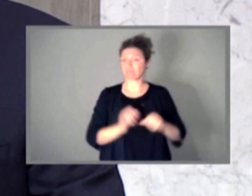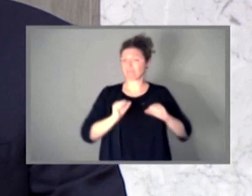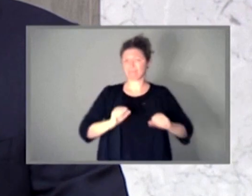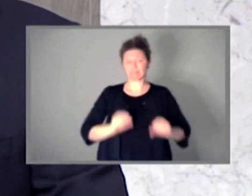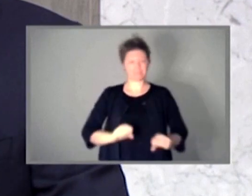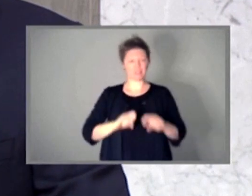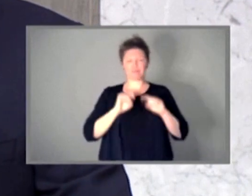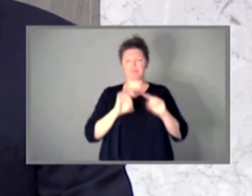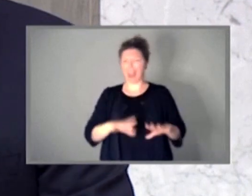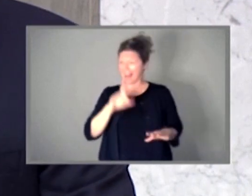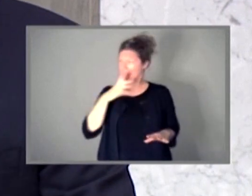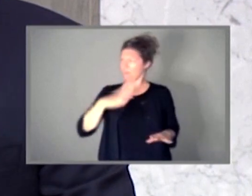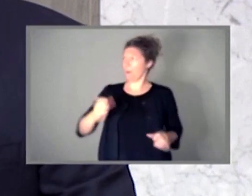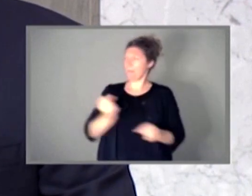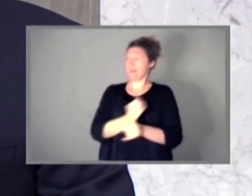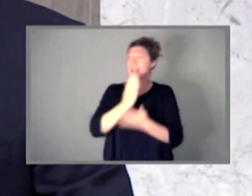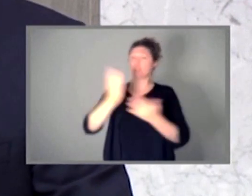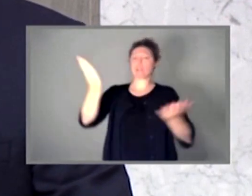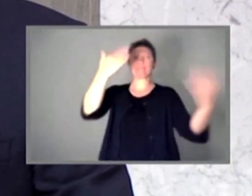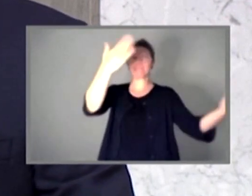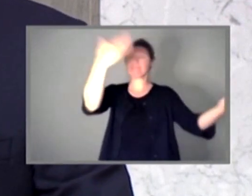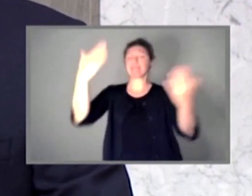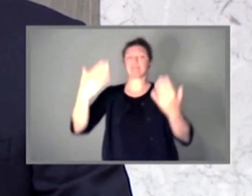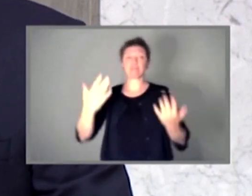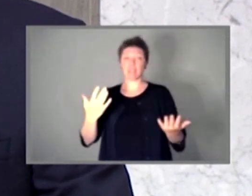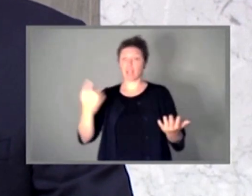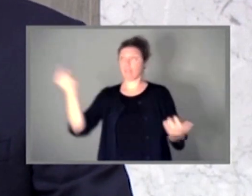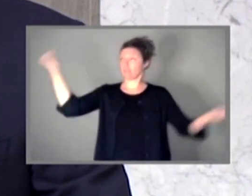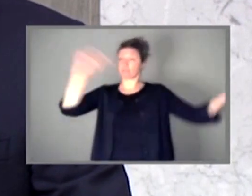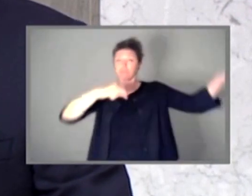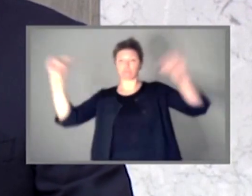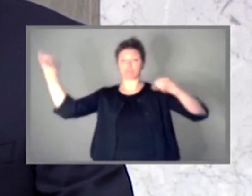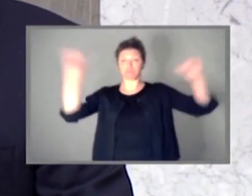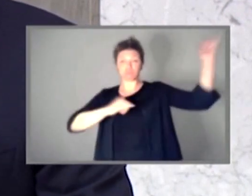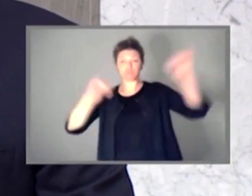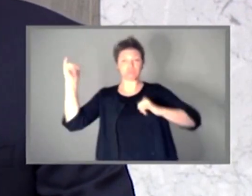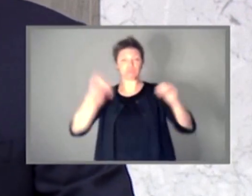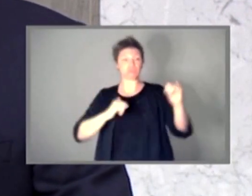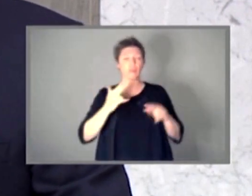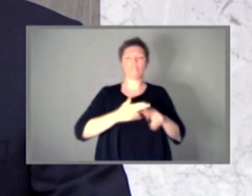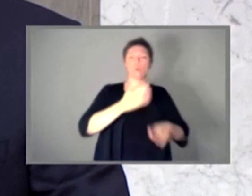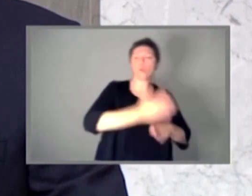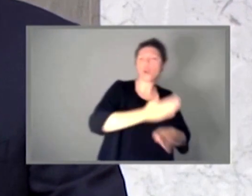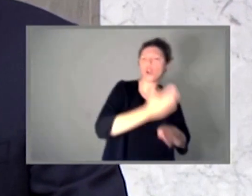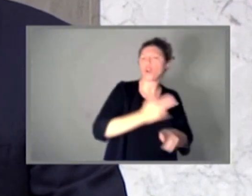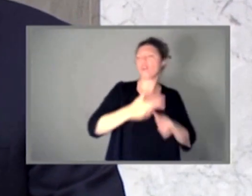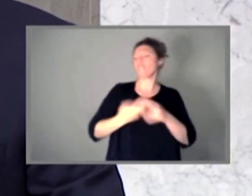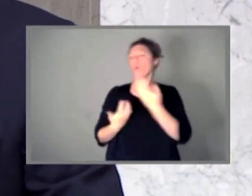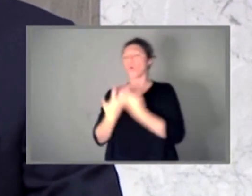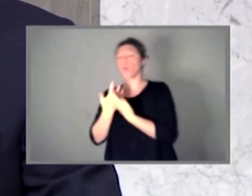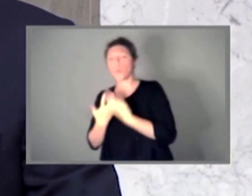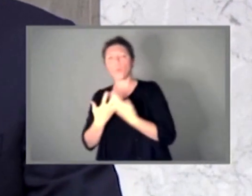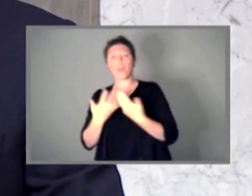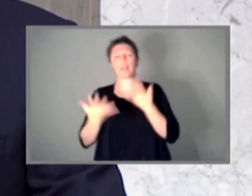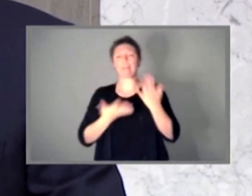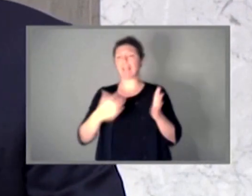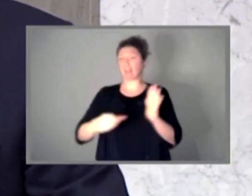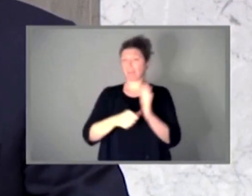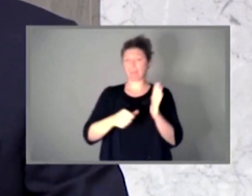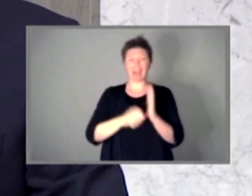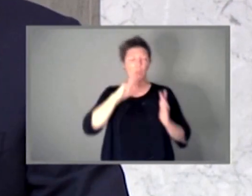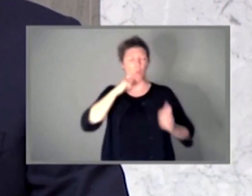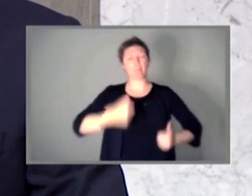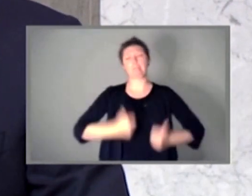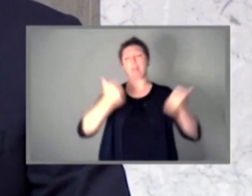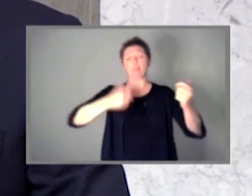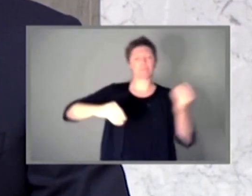do. It'll mean a lot for the economies of our country, right around the country, who need